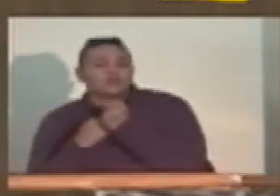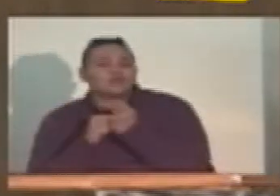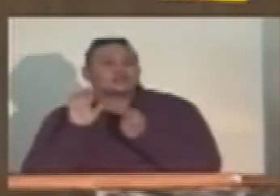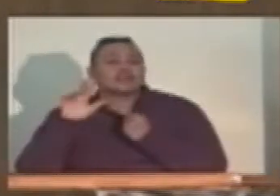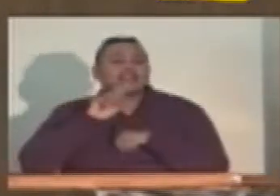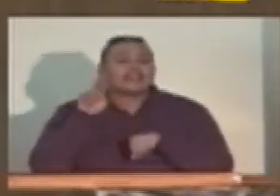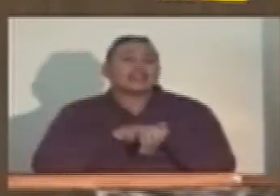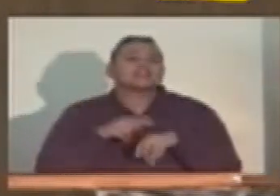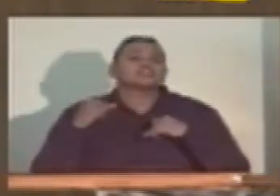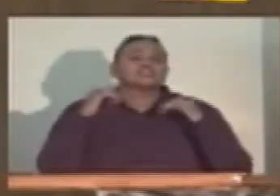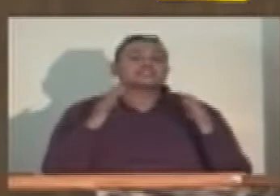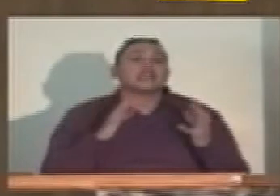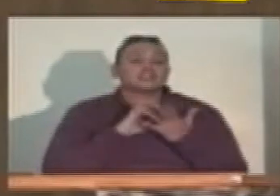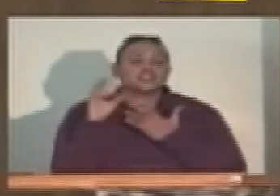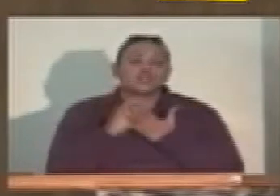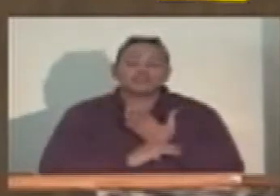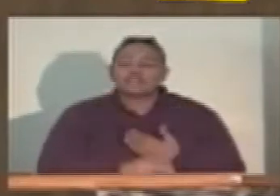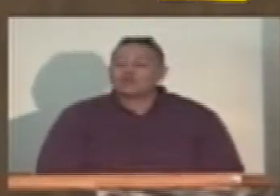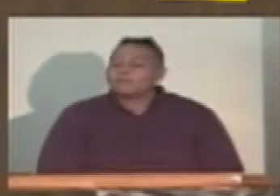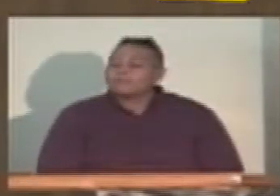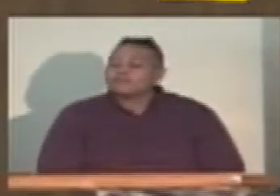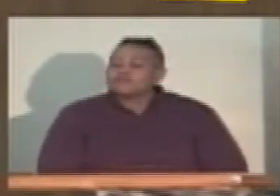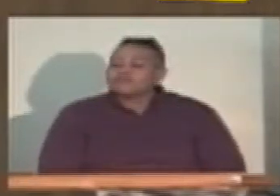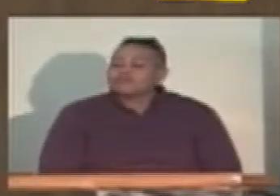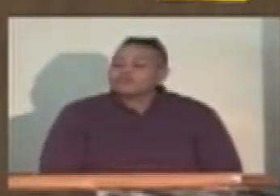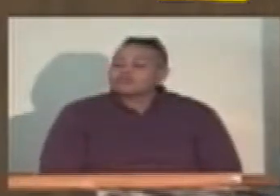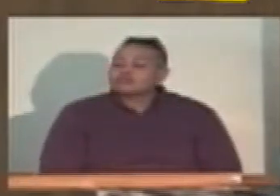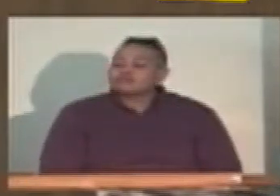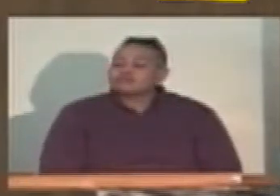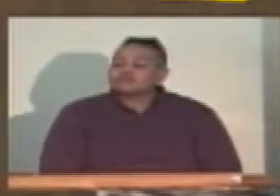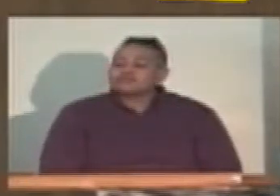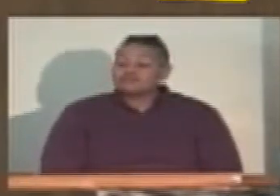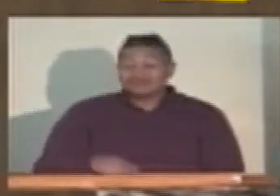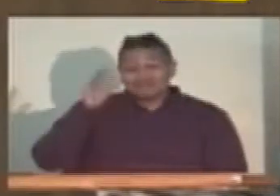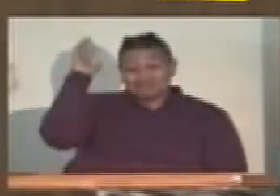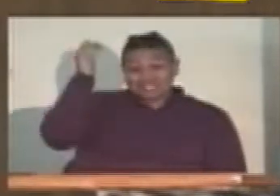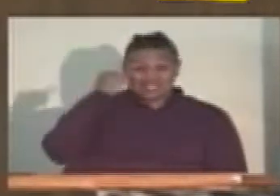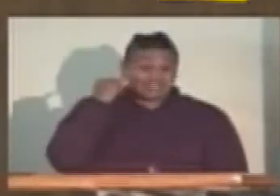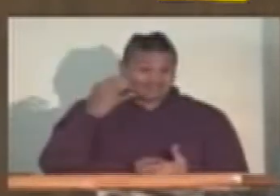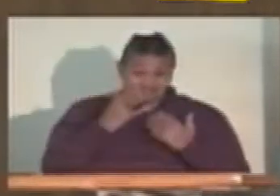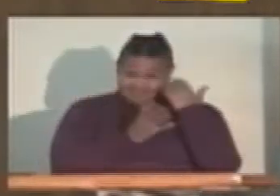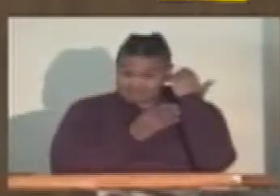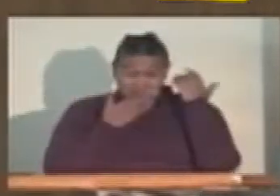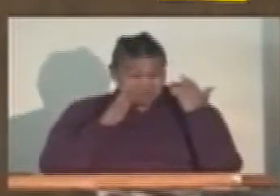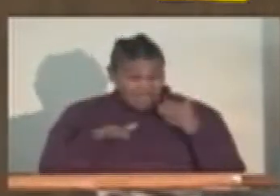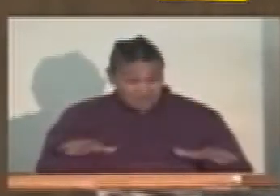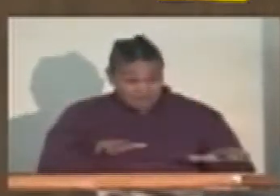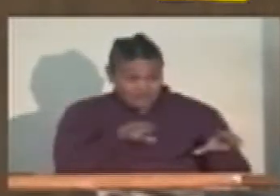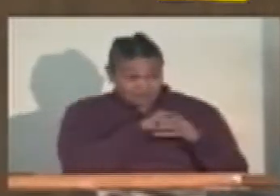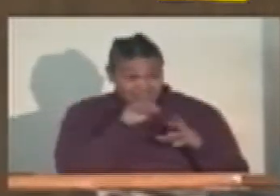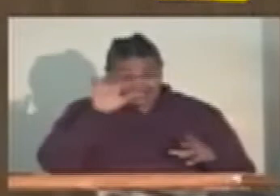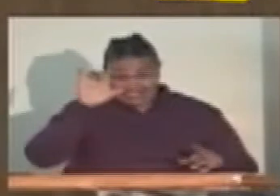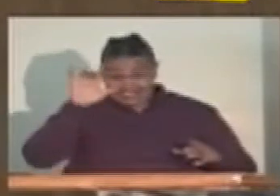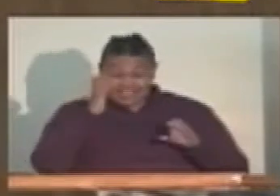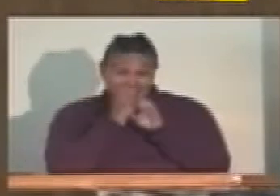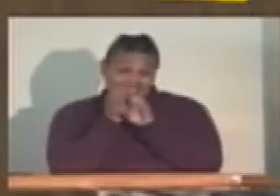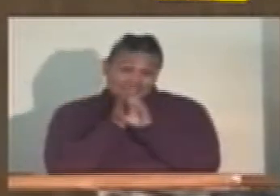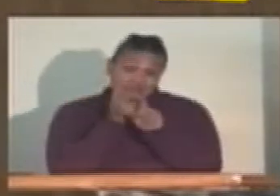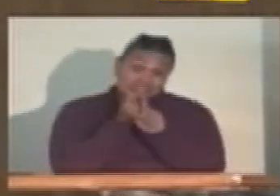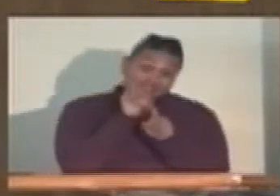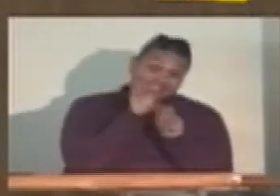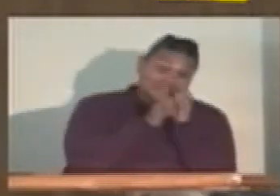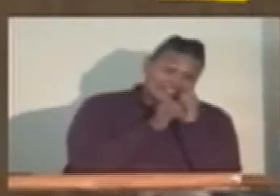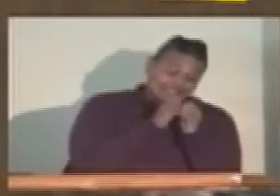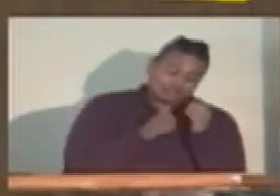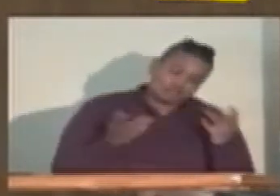national standards curriculum. Mr. Speaker, if the poor performance in the CSEC examination is to be